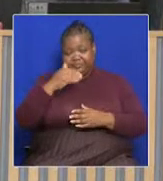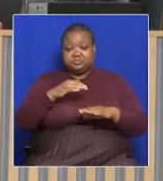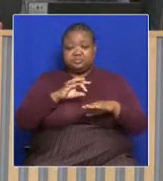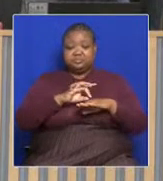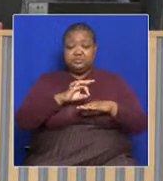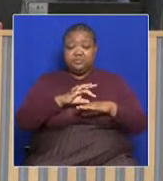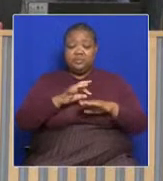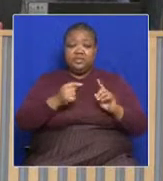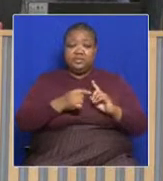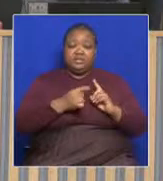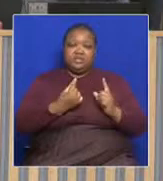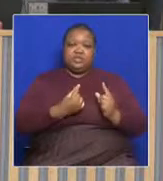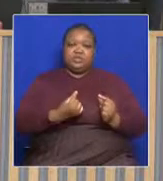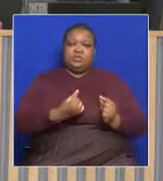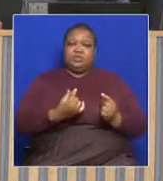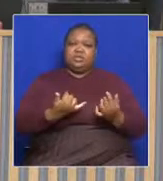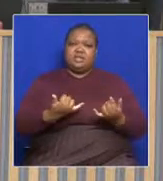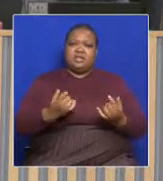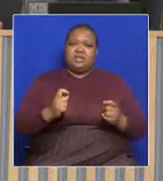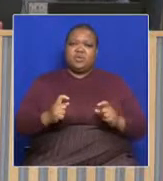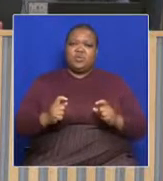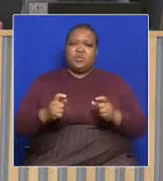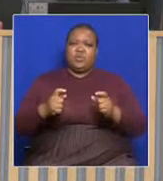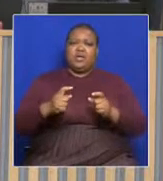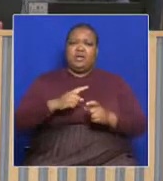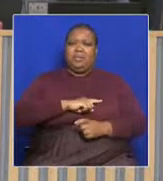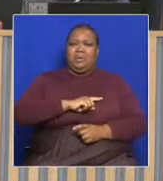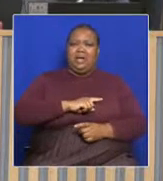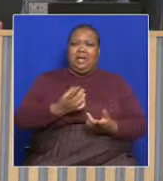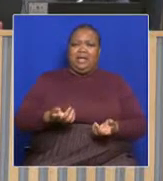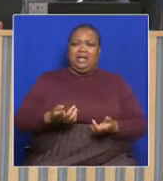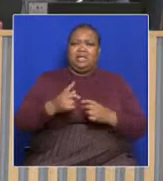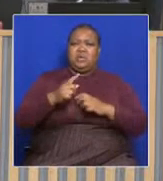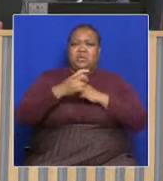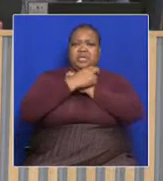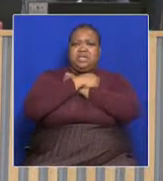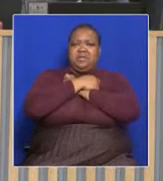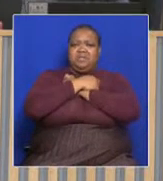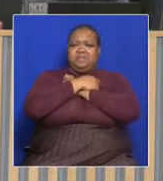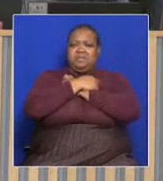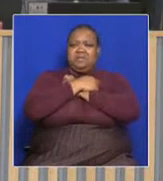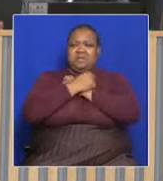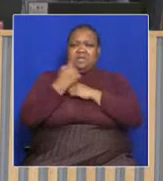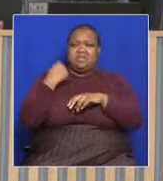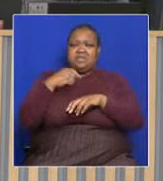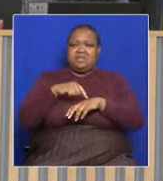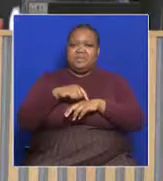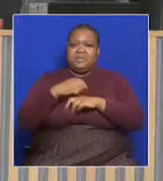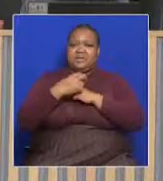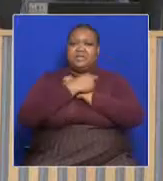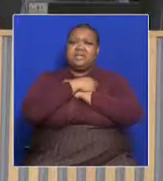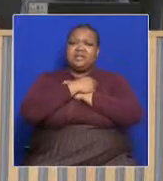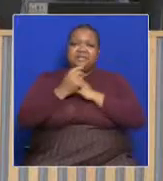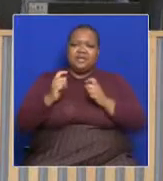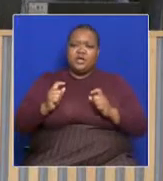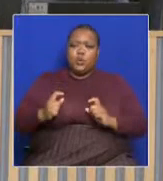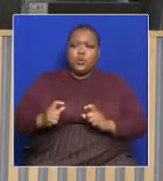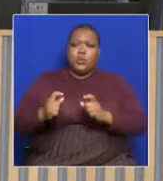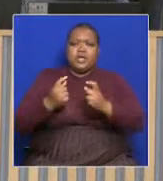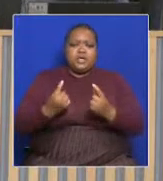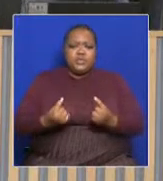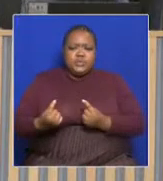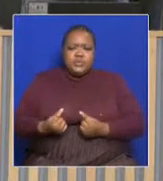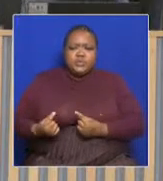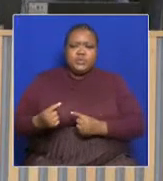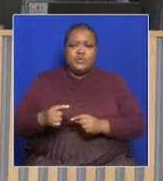agency? You're on leave at this point. What is the agency that propels you